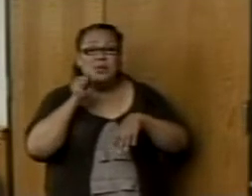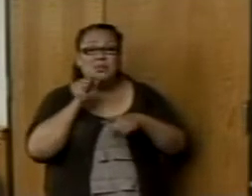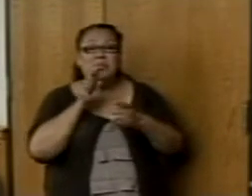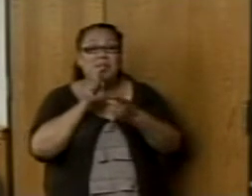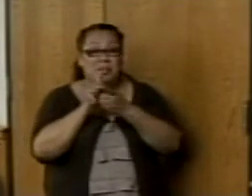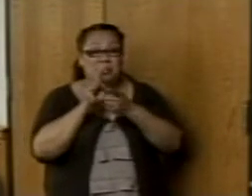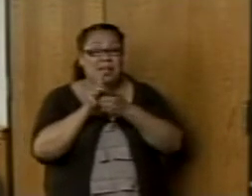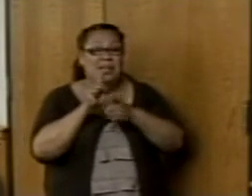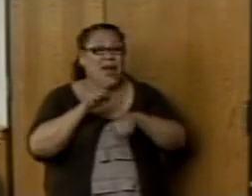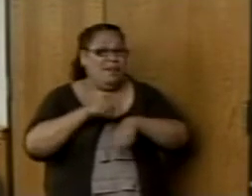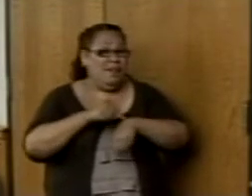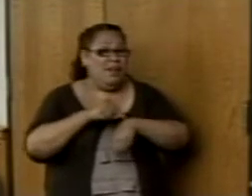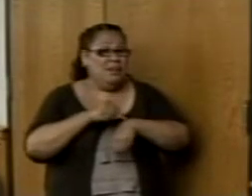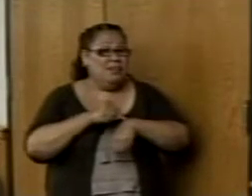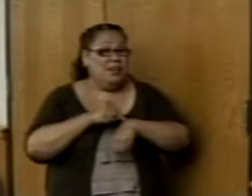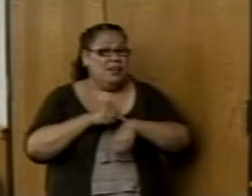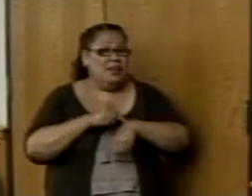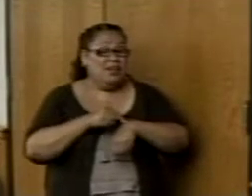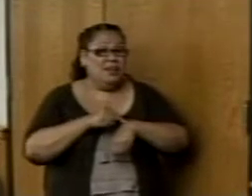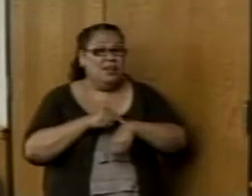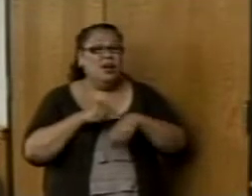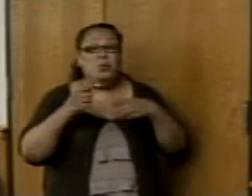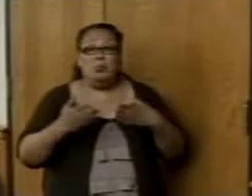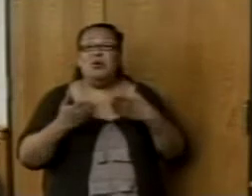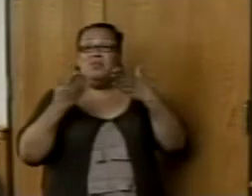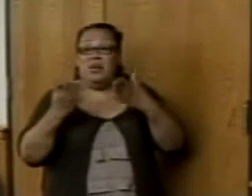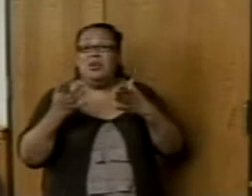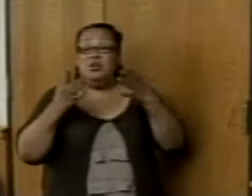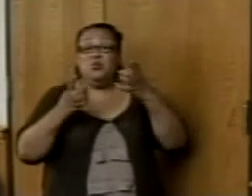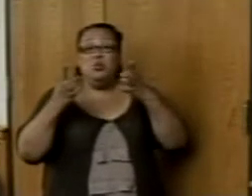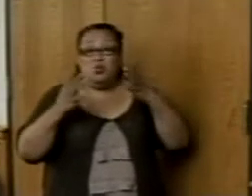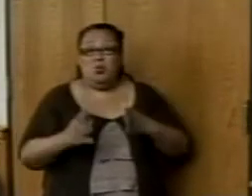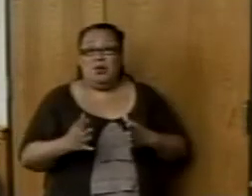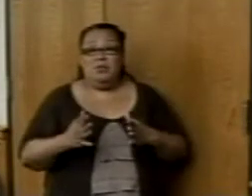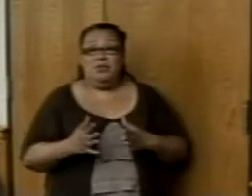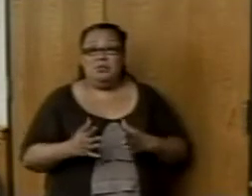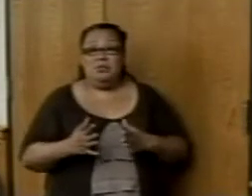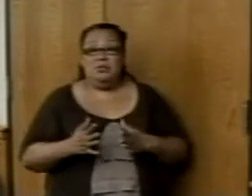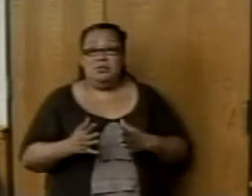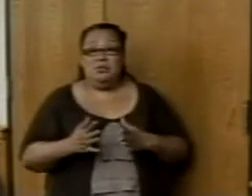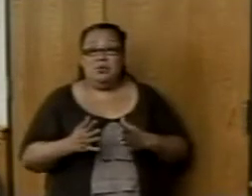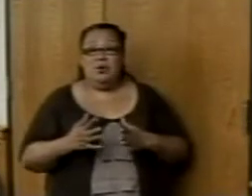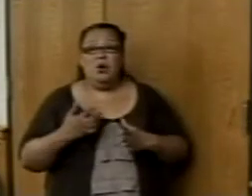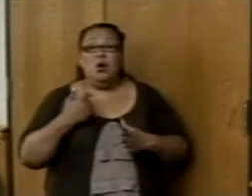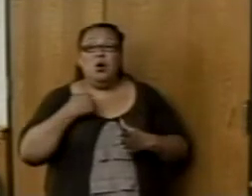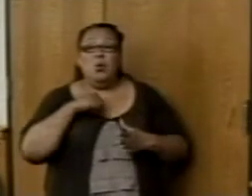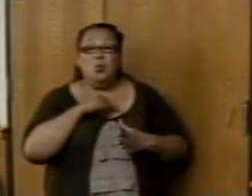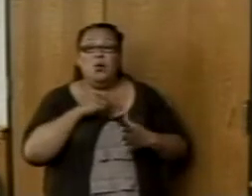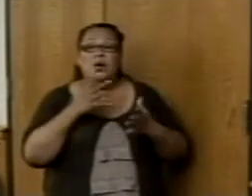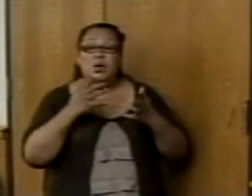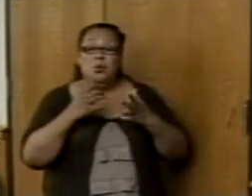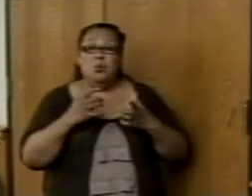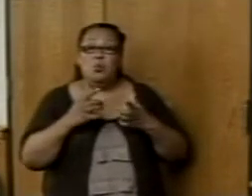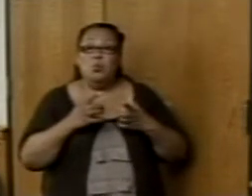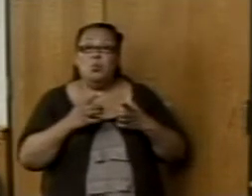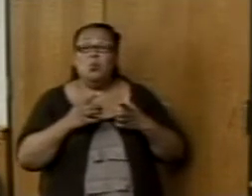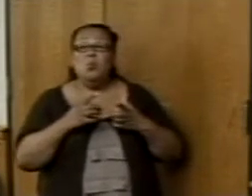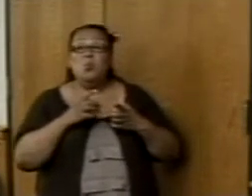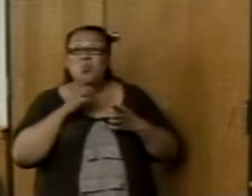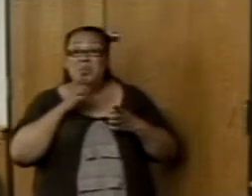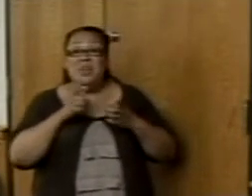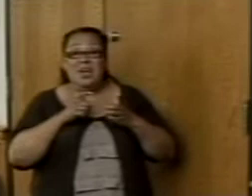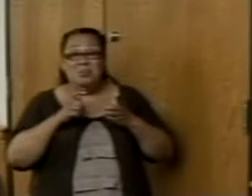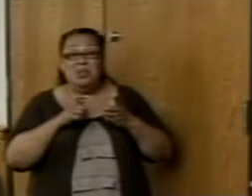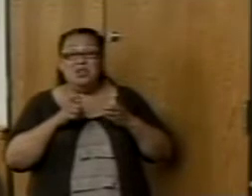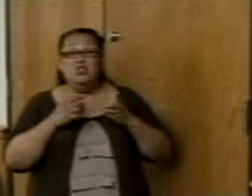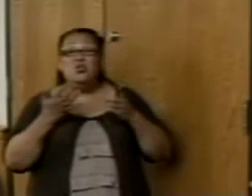met at that time or being provided to these drivers, we wanted to, or the